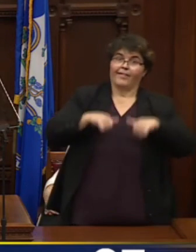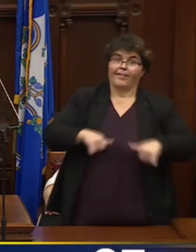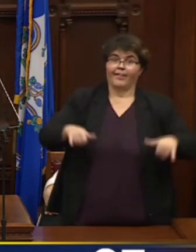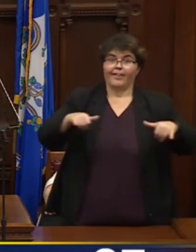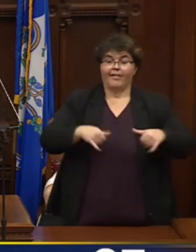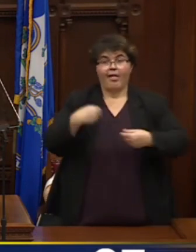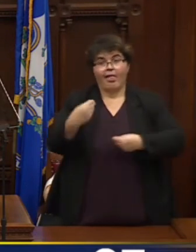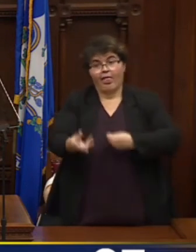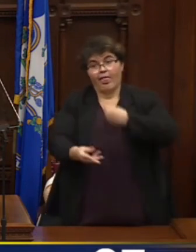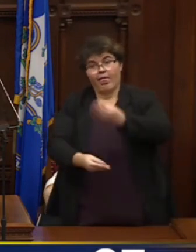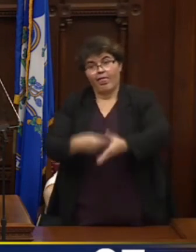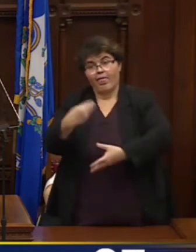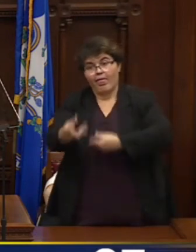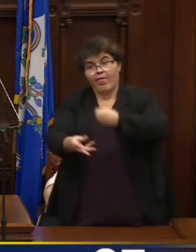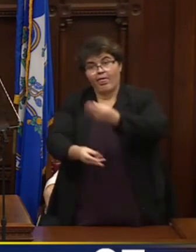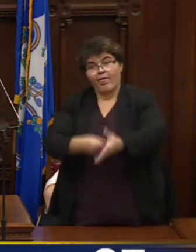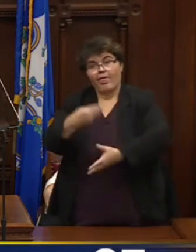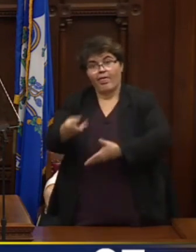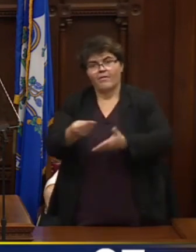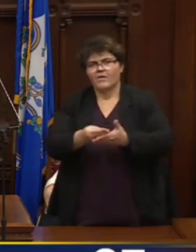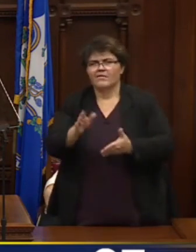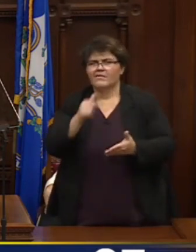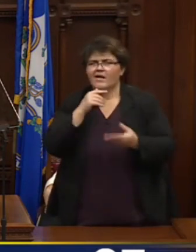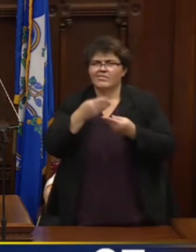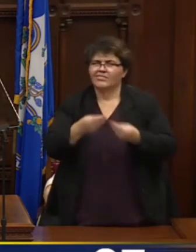bucket and put the money to work.